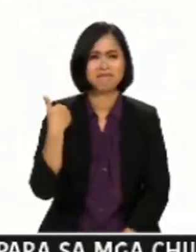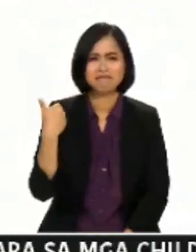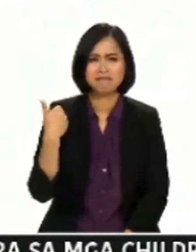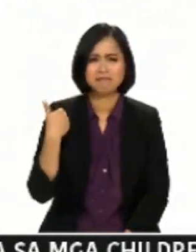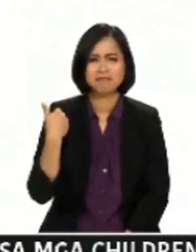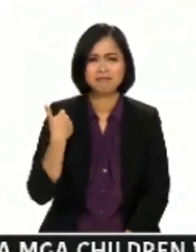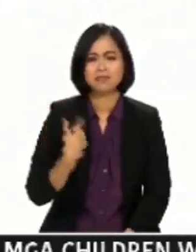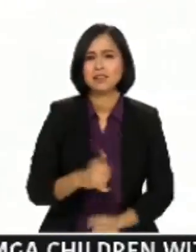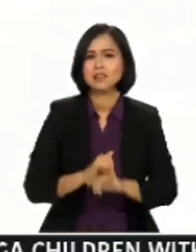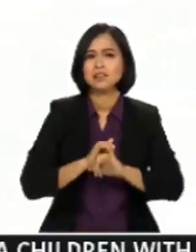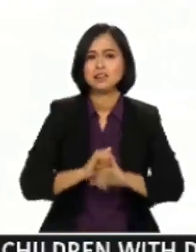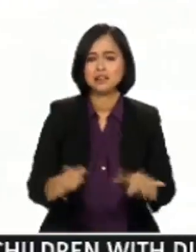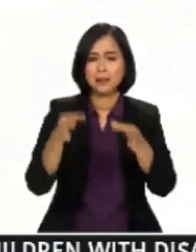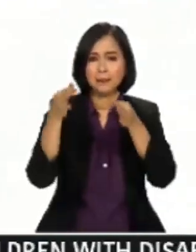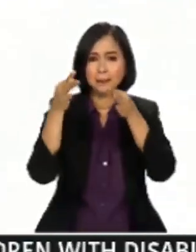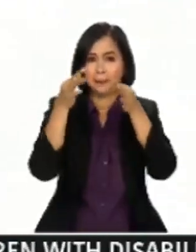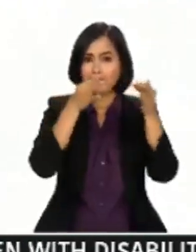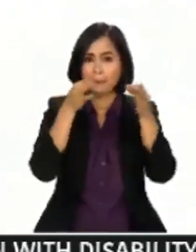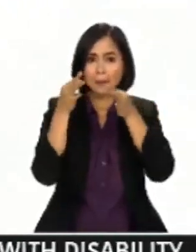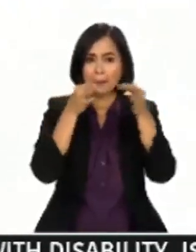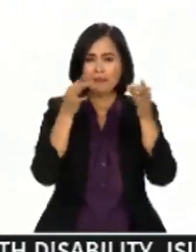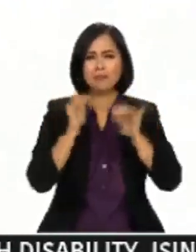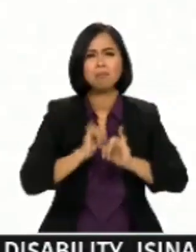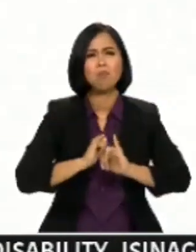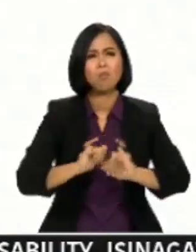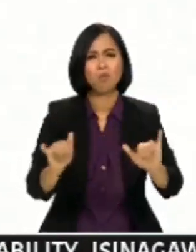illegal drug problem persists.